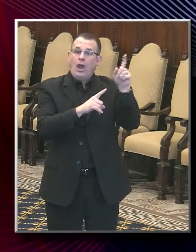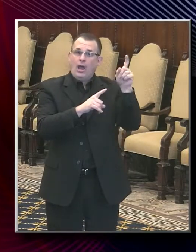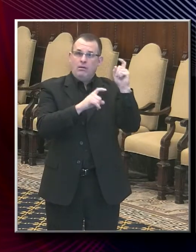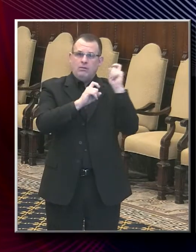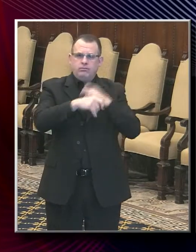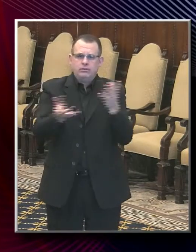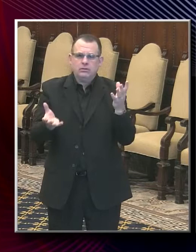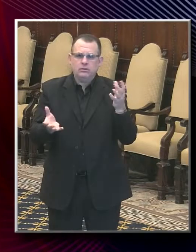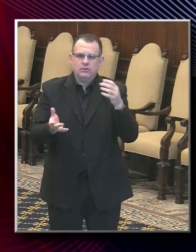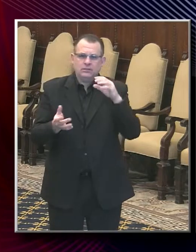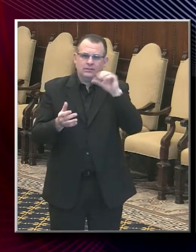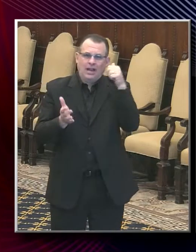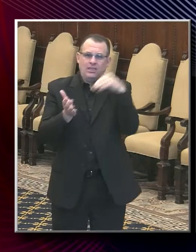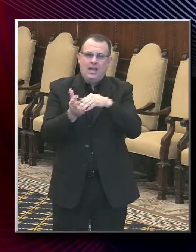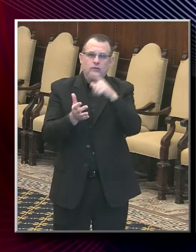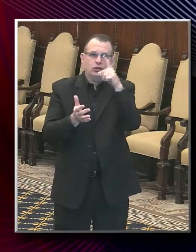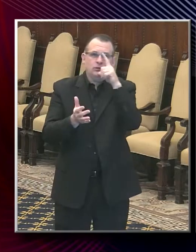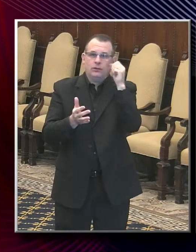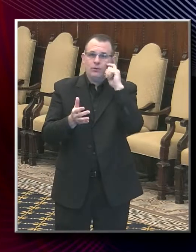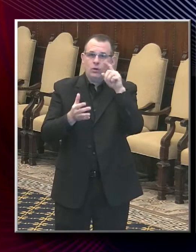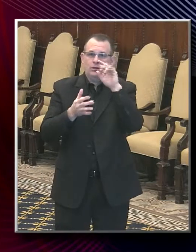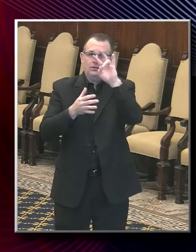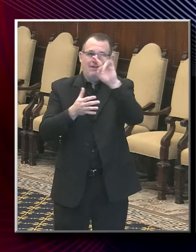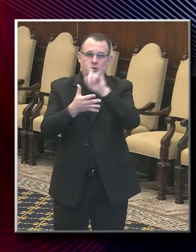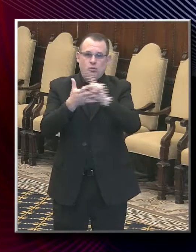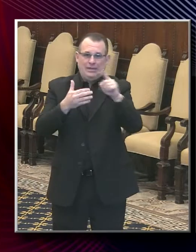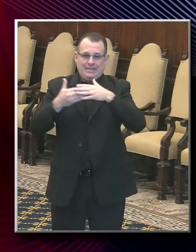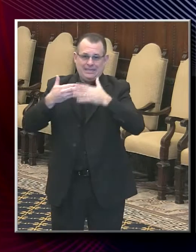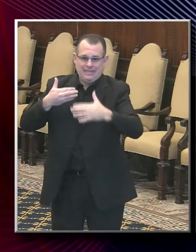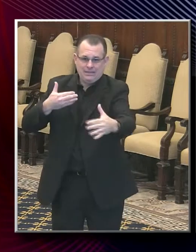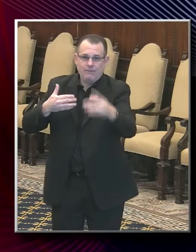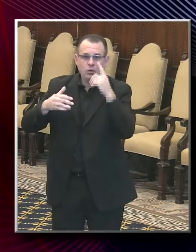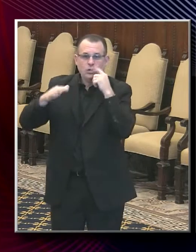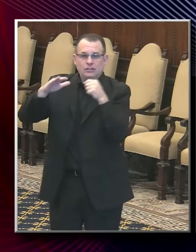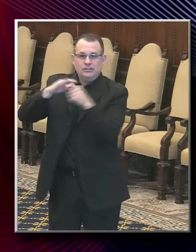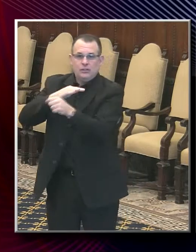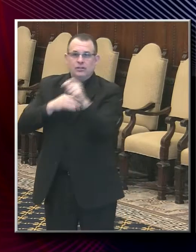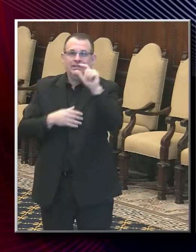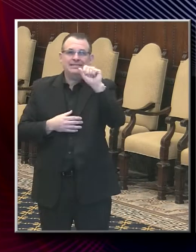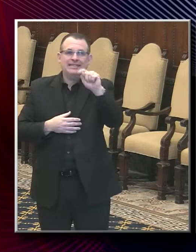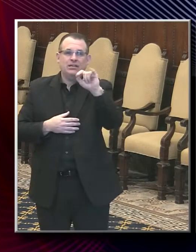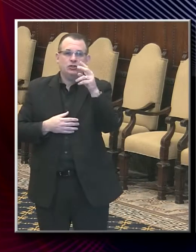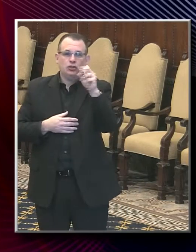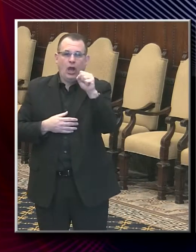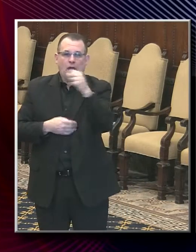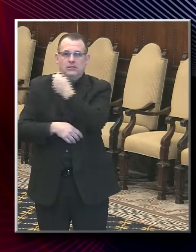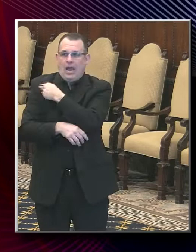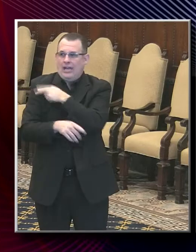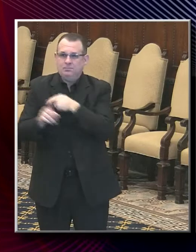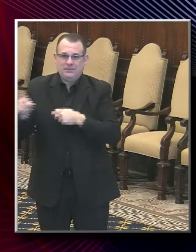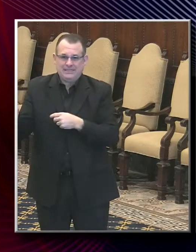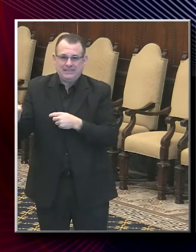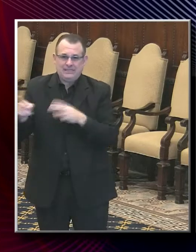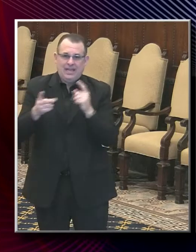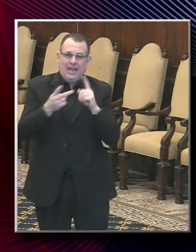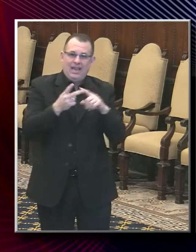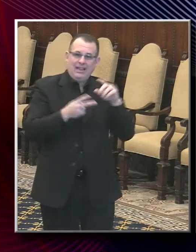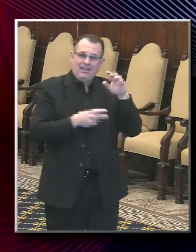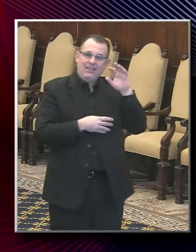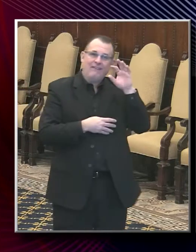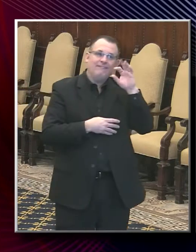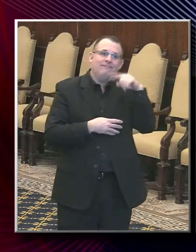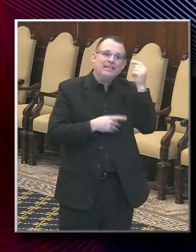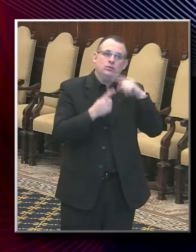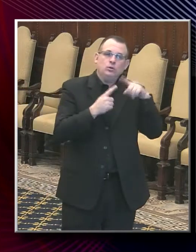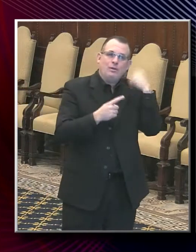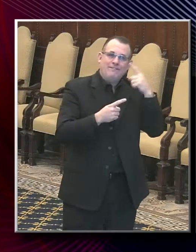course of a 7-week initiative to 2 shelters, St. John's Hospice and Face to Face. This commitment is an extension of the